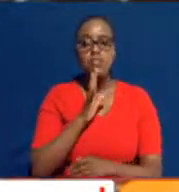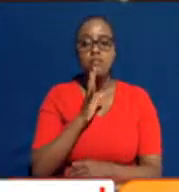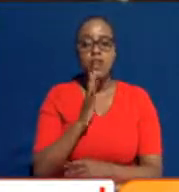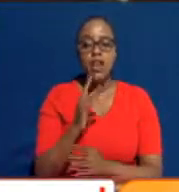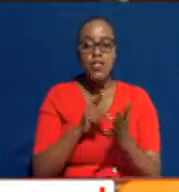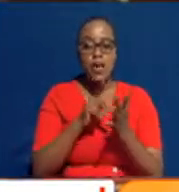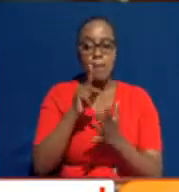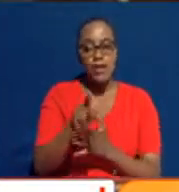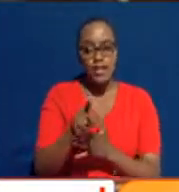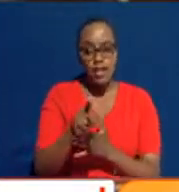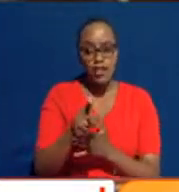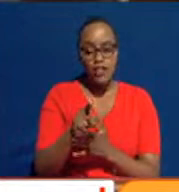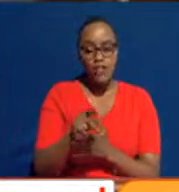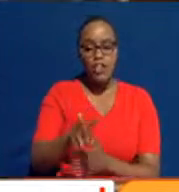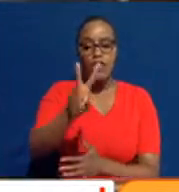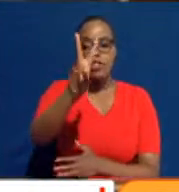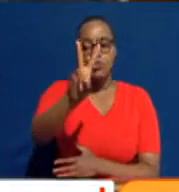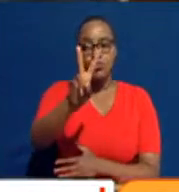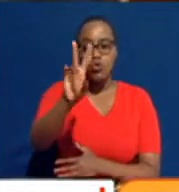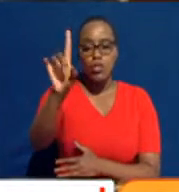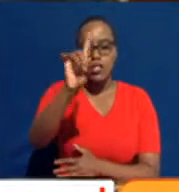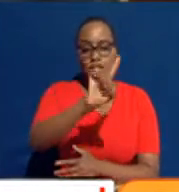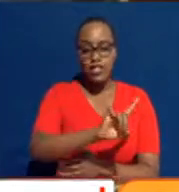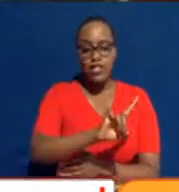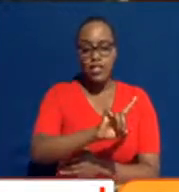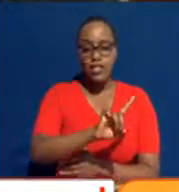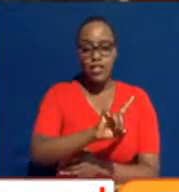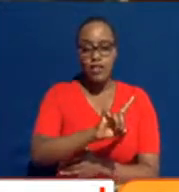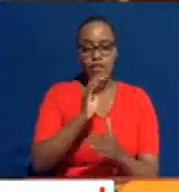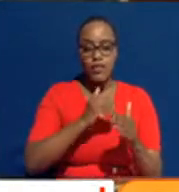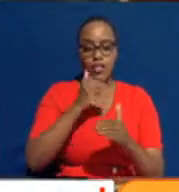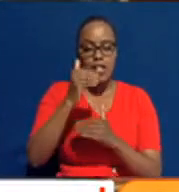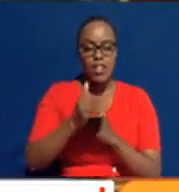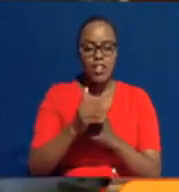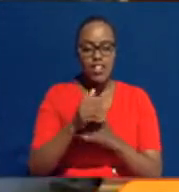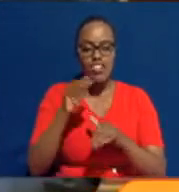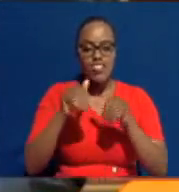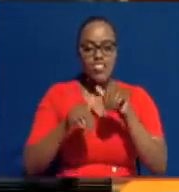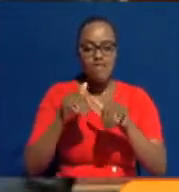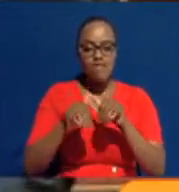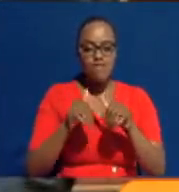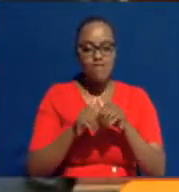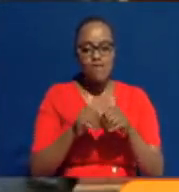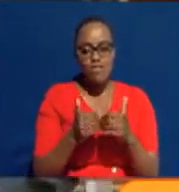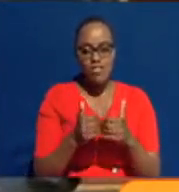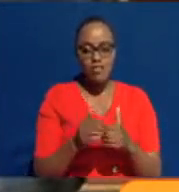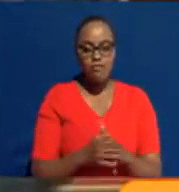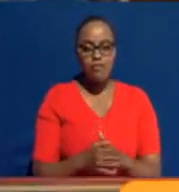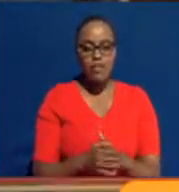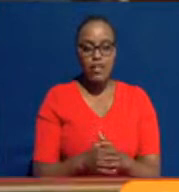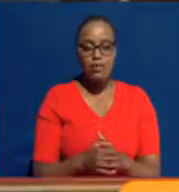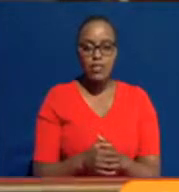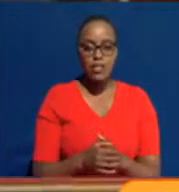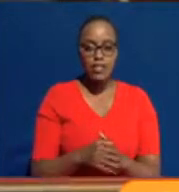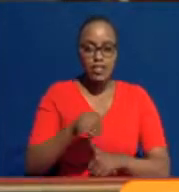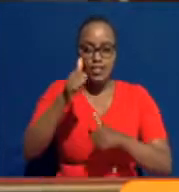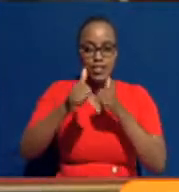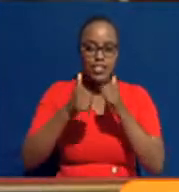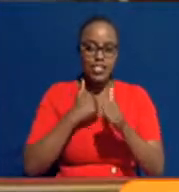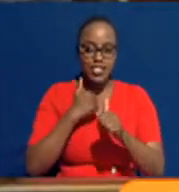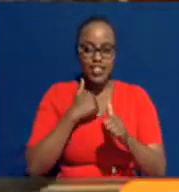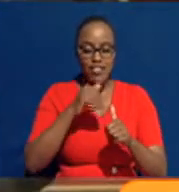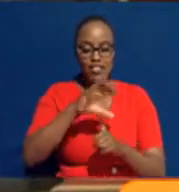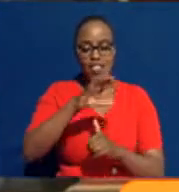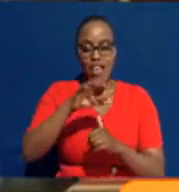was processed 2 days after the elections of the 8th of August. When the rest of the country were